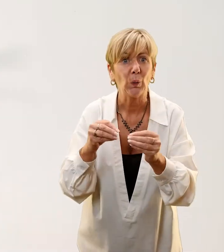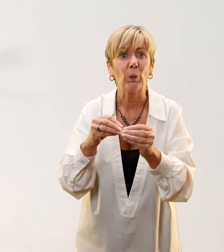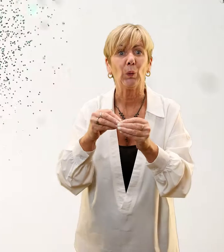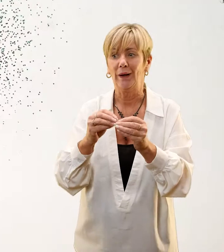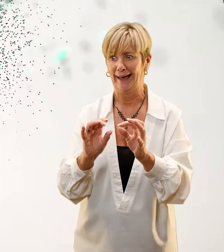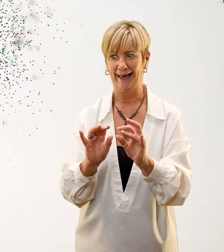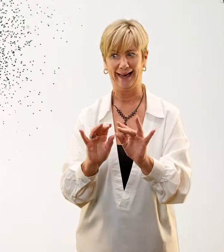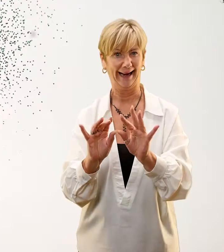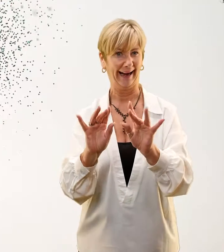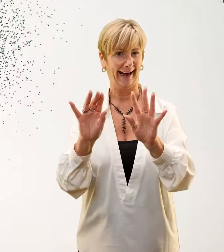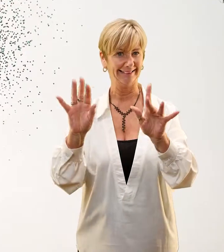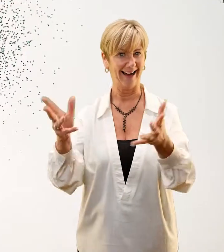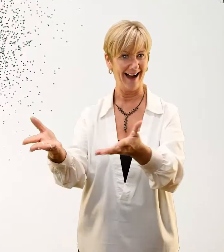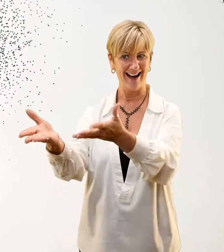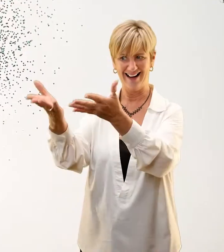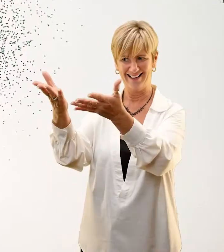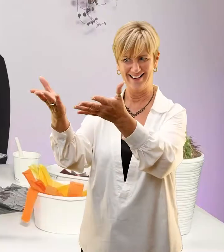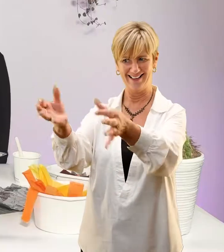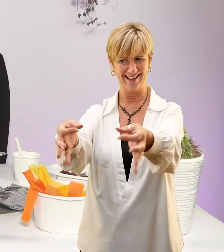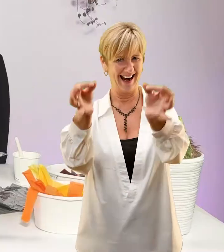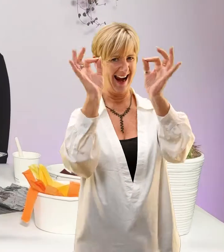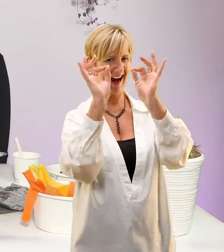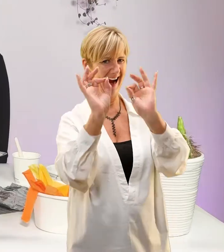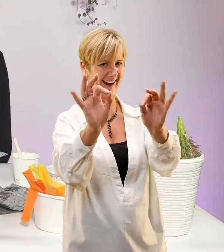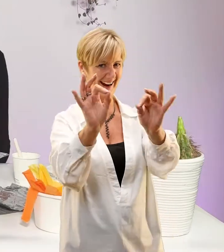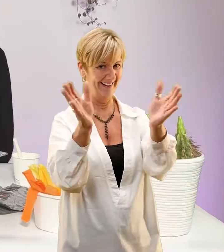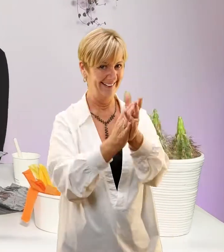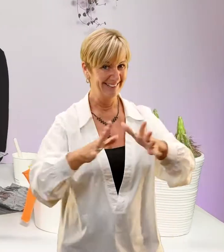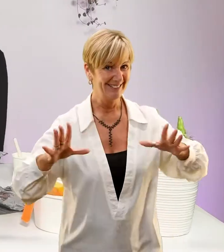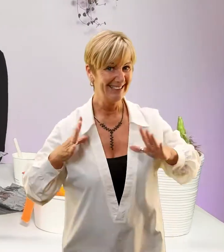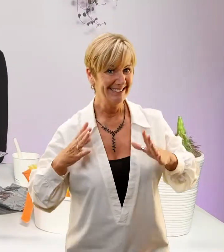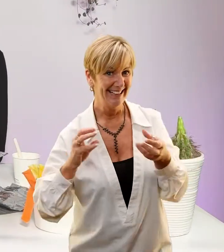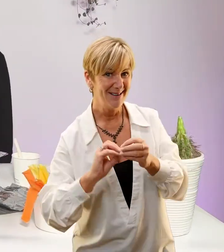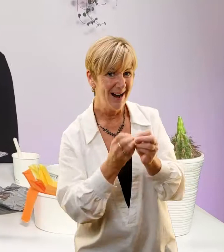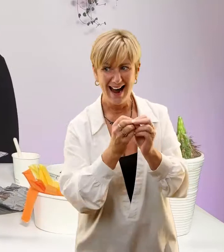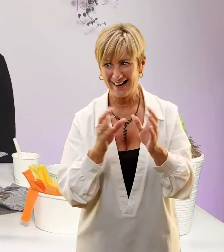glue and glitter. Excellent, let's get making.